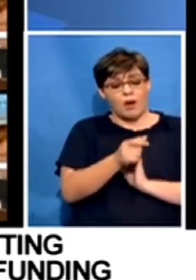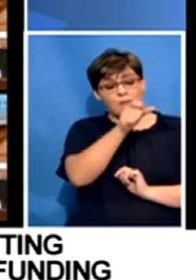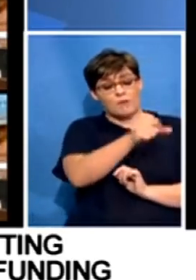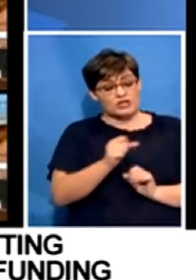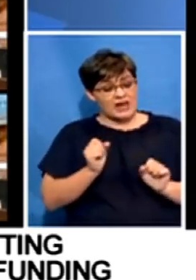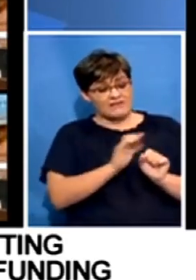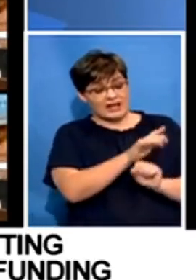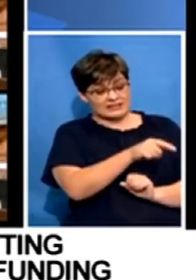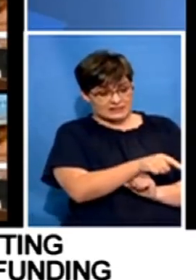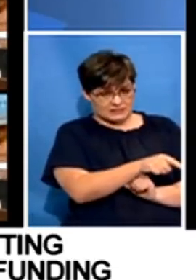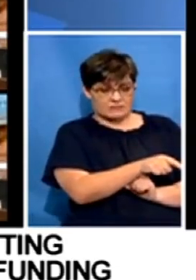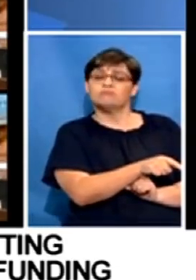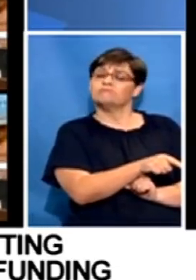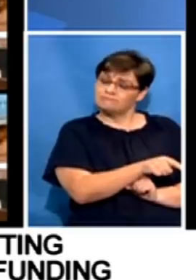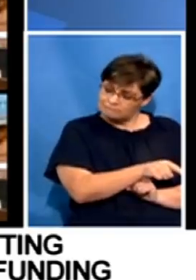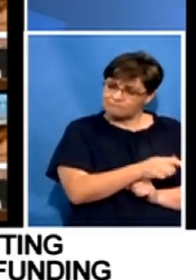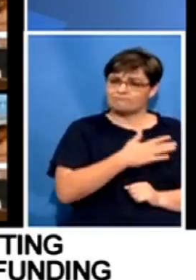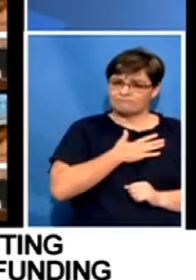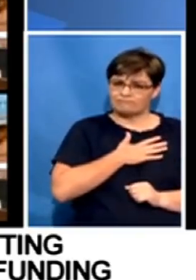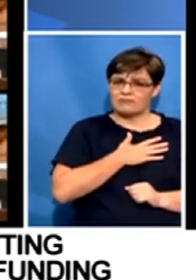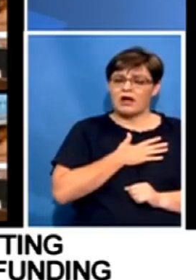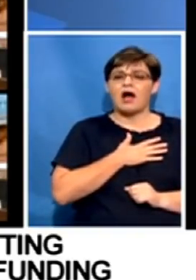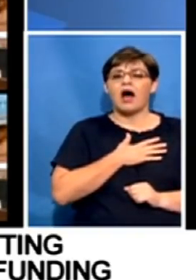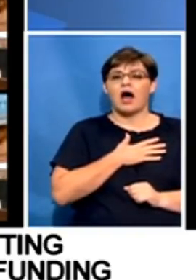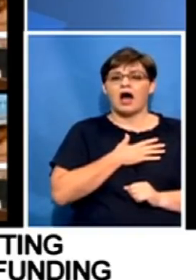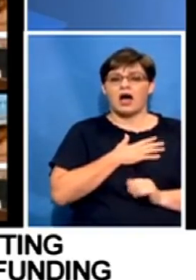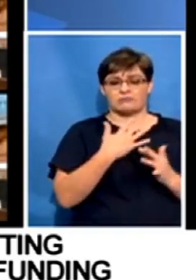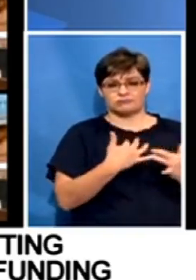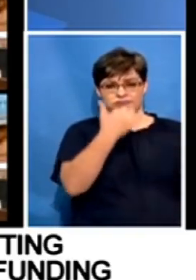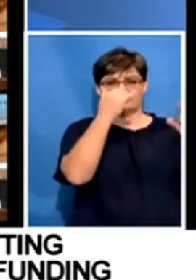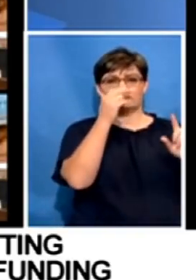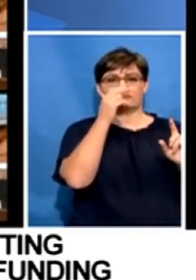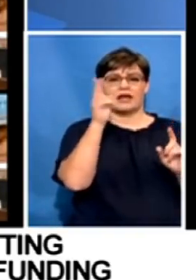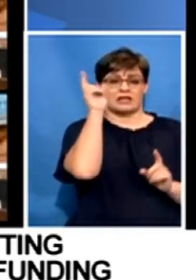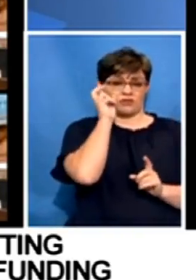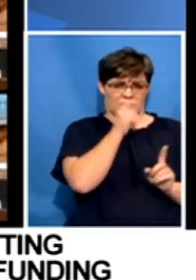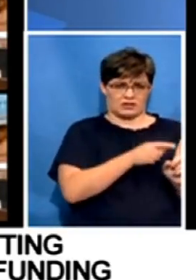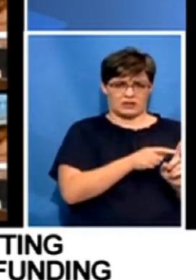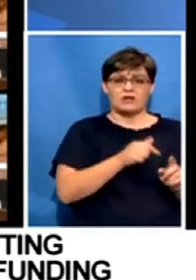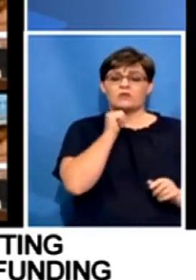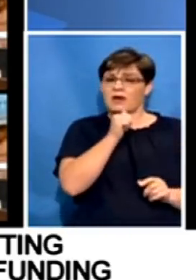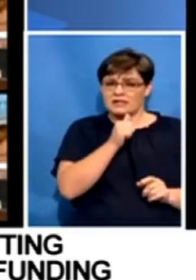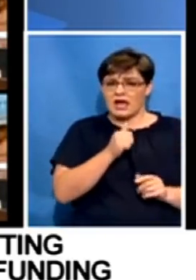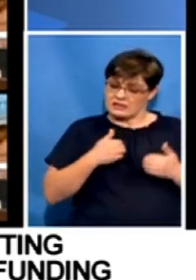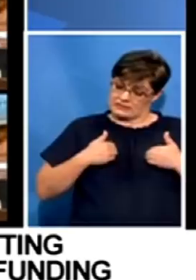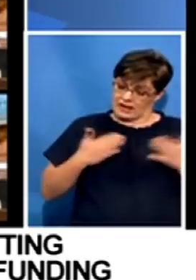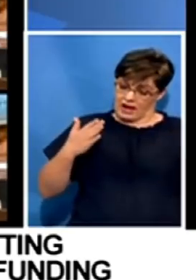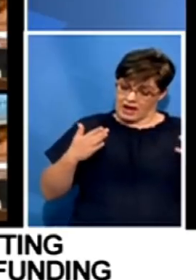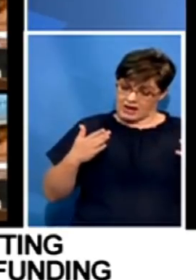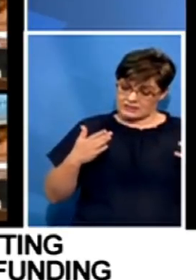a hearing even at the stage of the remedial action. You'll comment if you